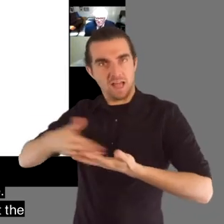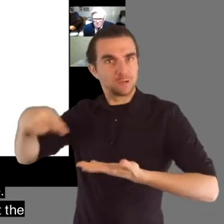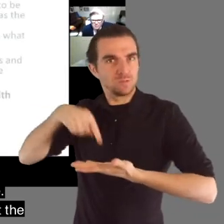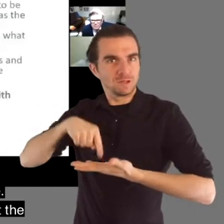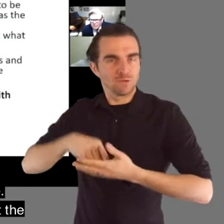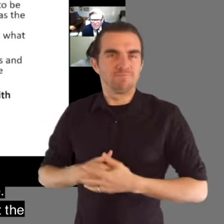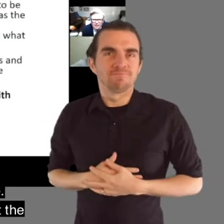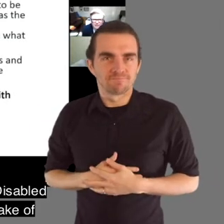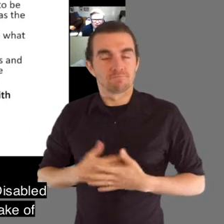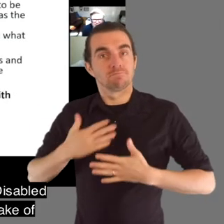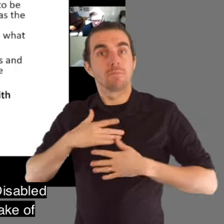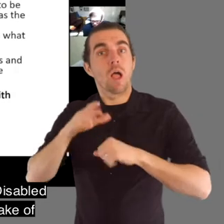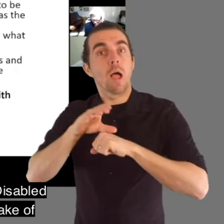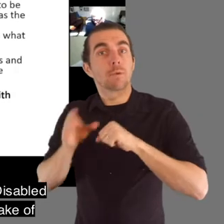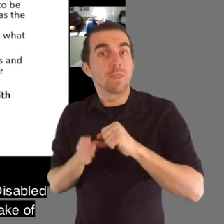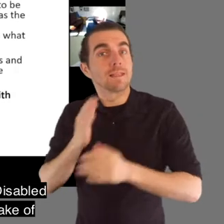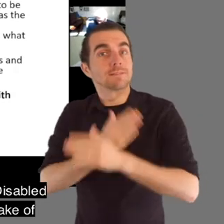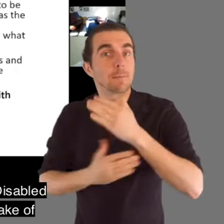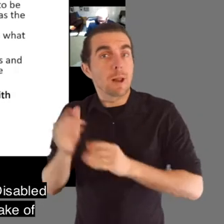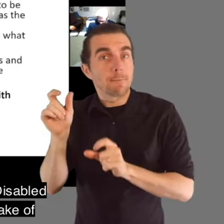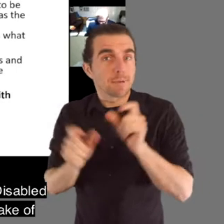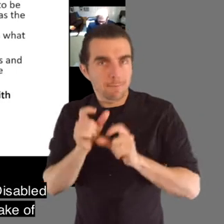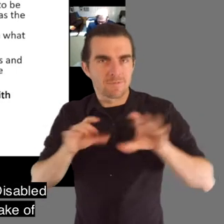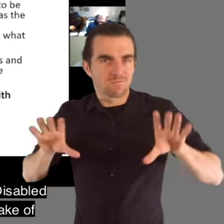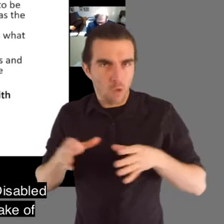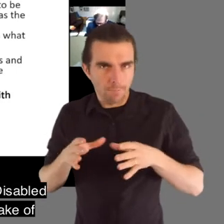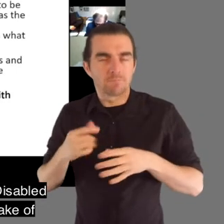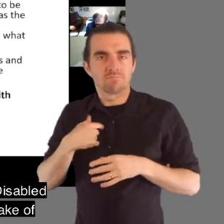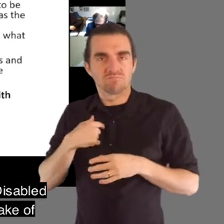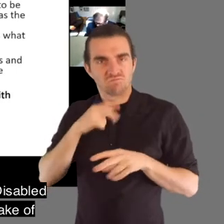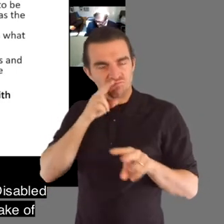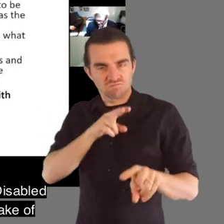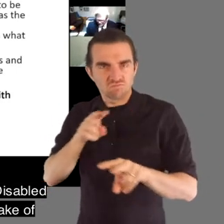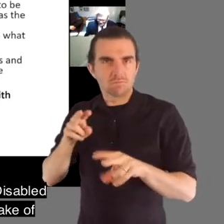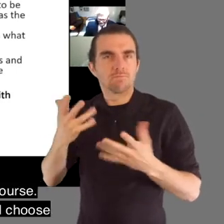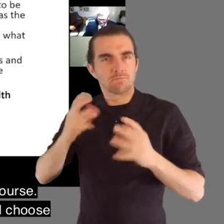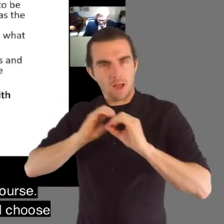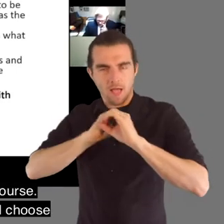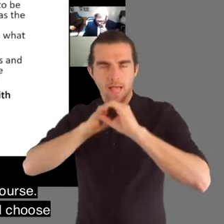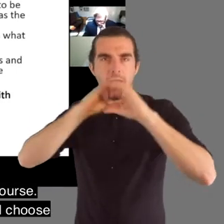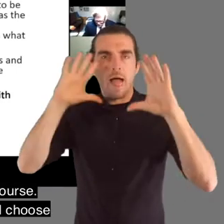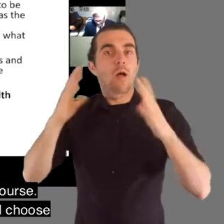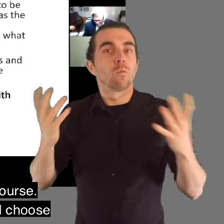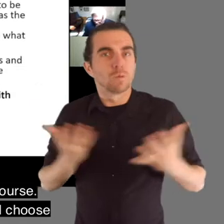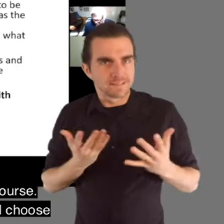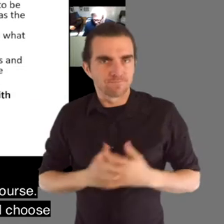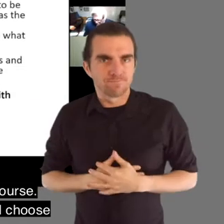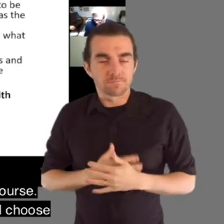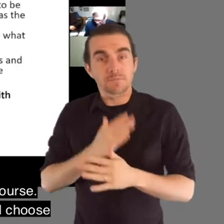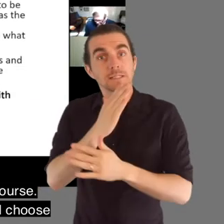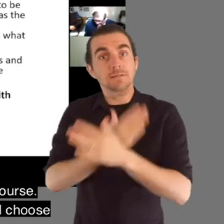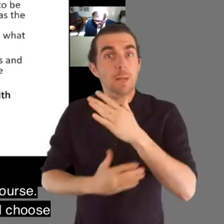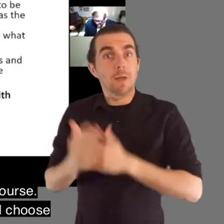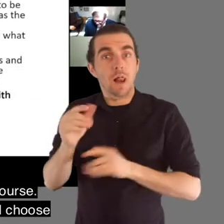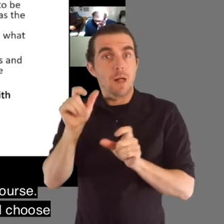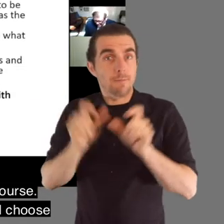I'll also talk about the language that Commonwealth Disabled People Forum use for the sake of conceptualization during this